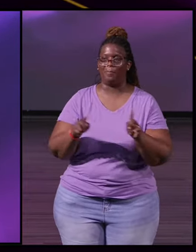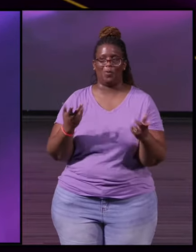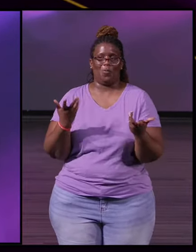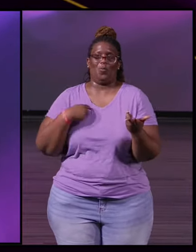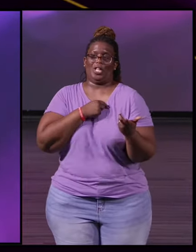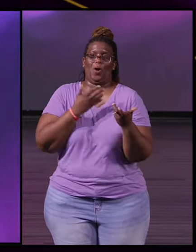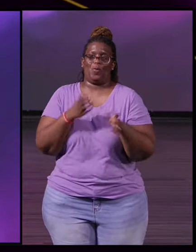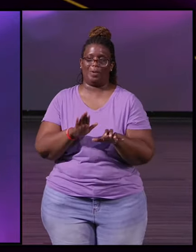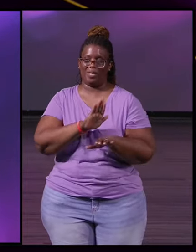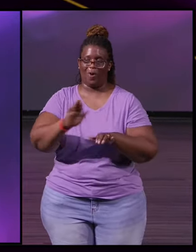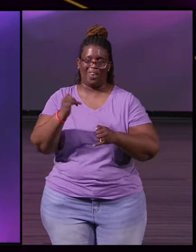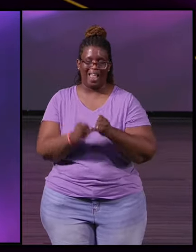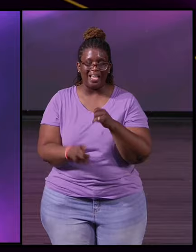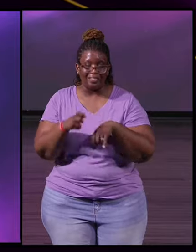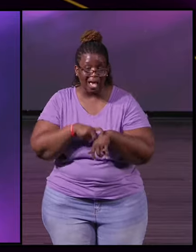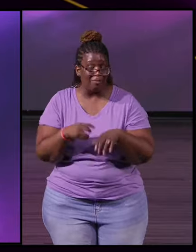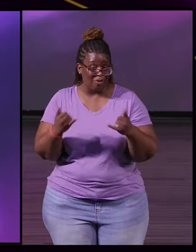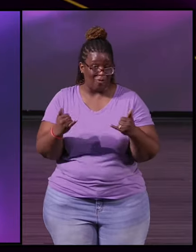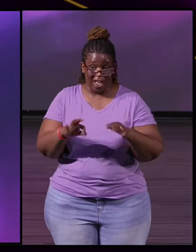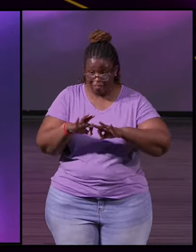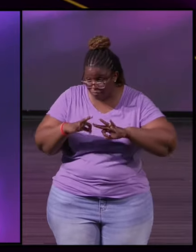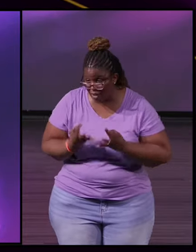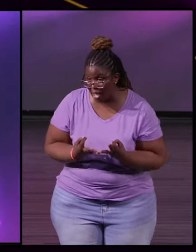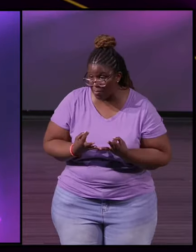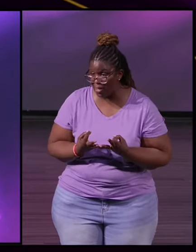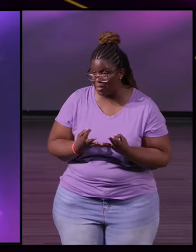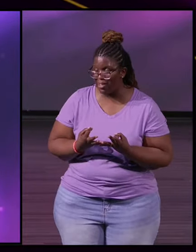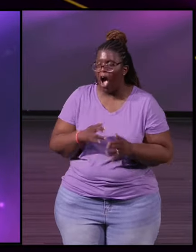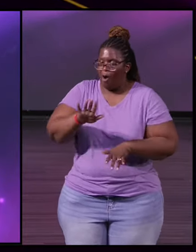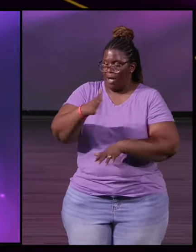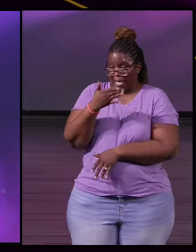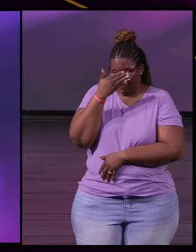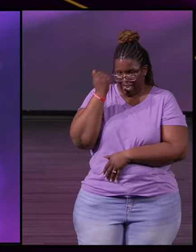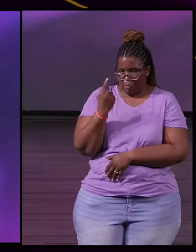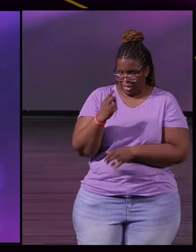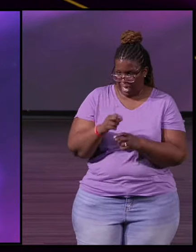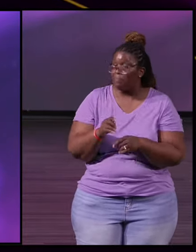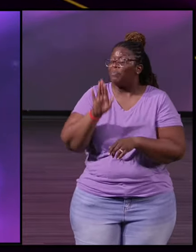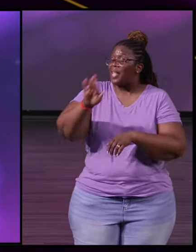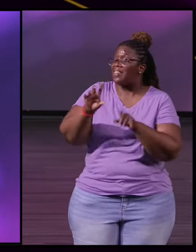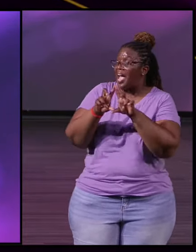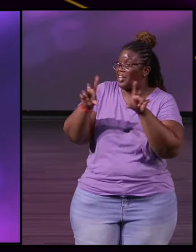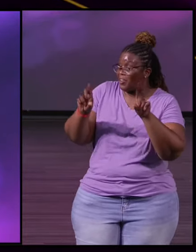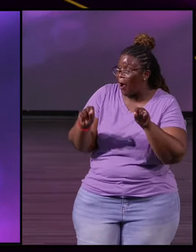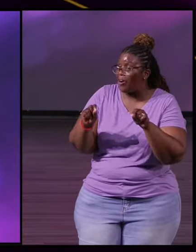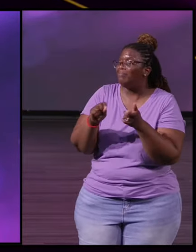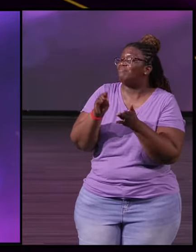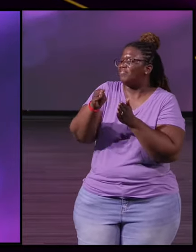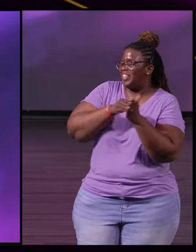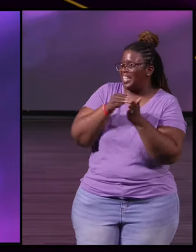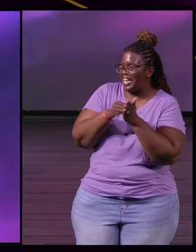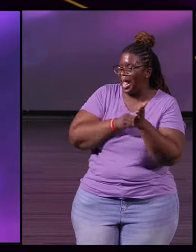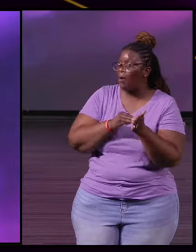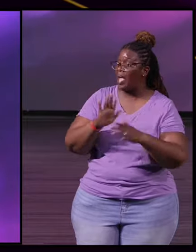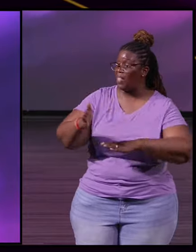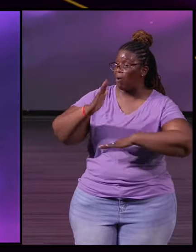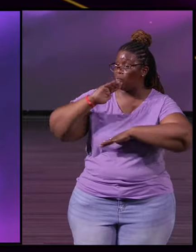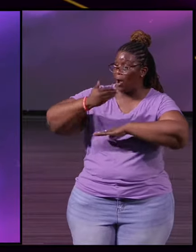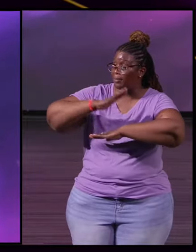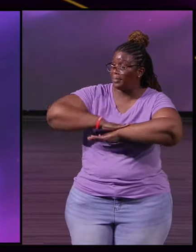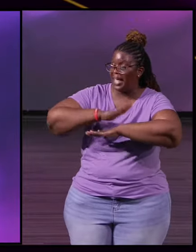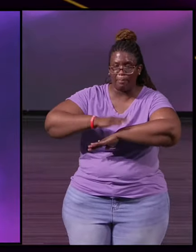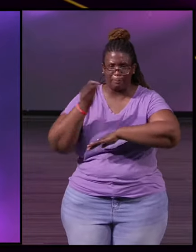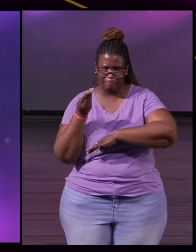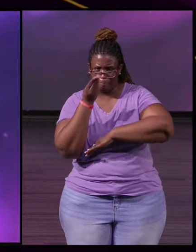time. So at this time, family, oh, I forgot one thing. Once you fill out your card, if you can take it to the Welcome Center in the lobby, we